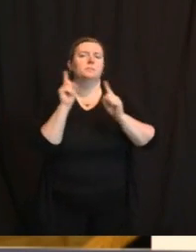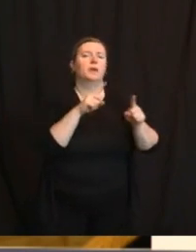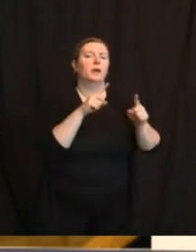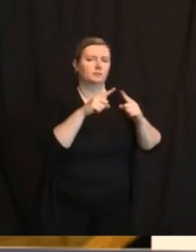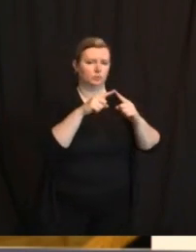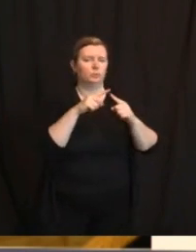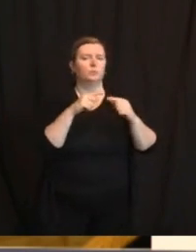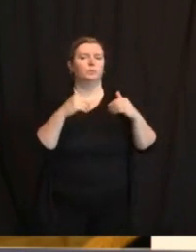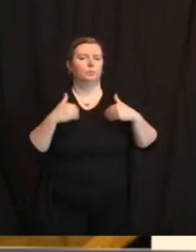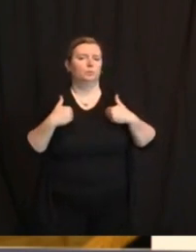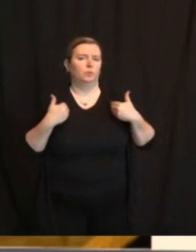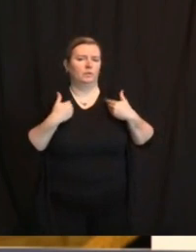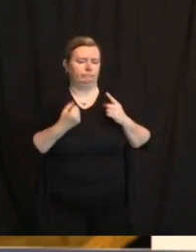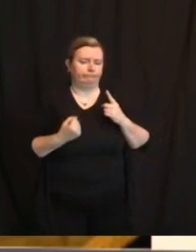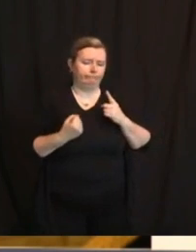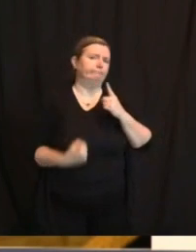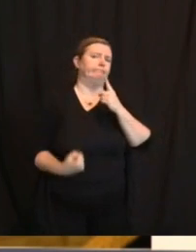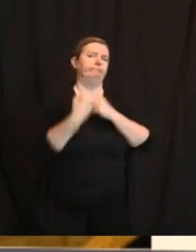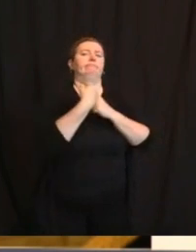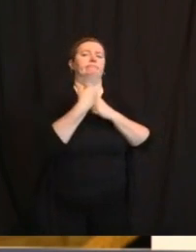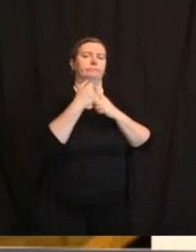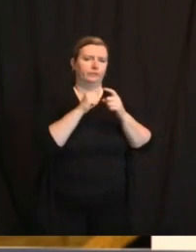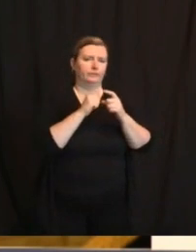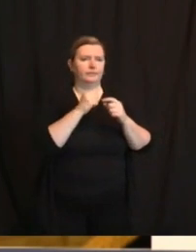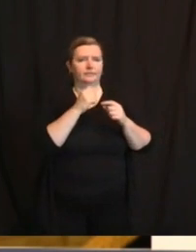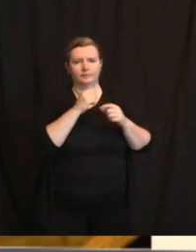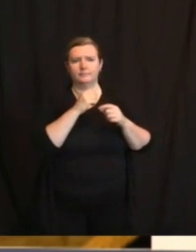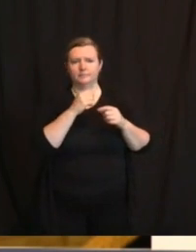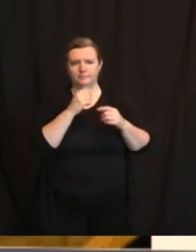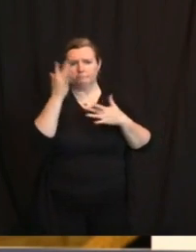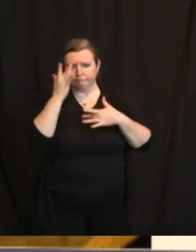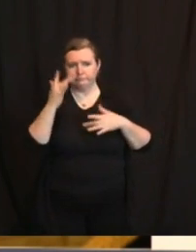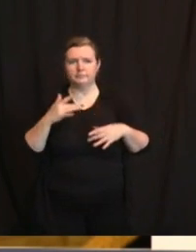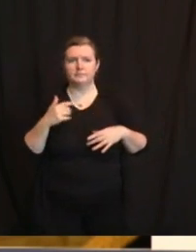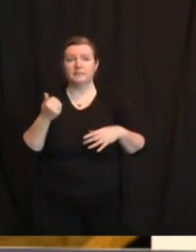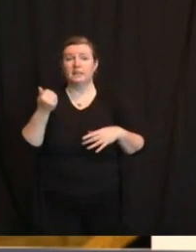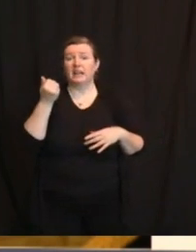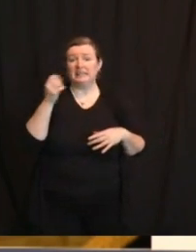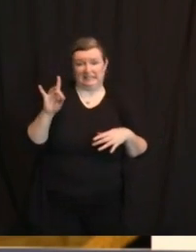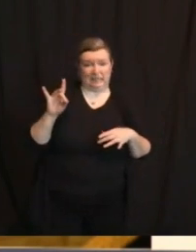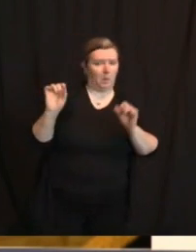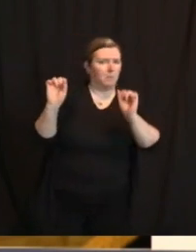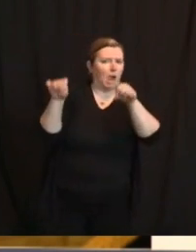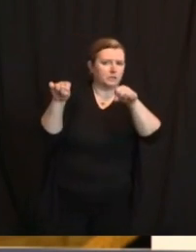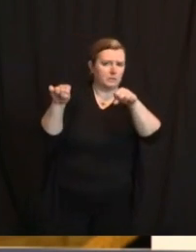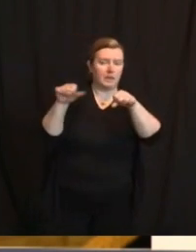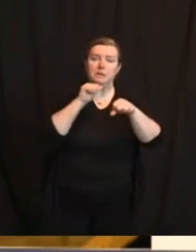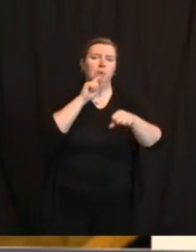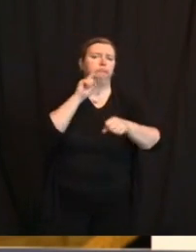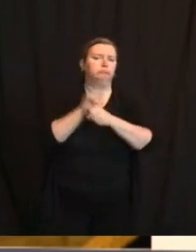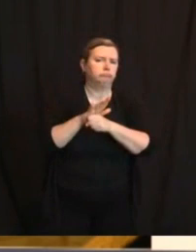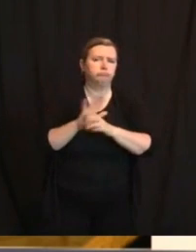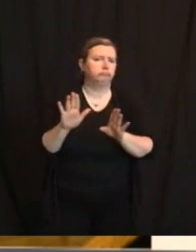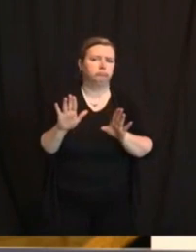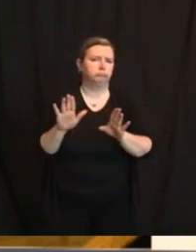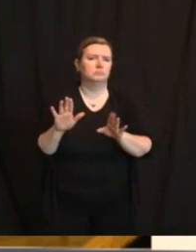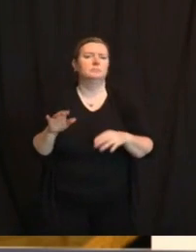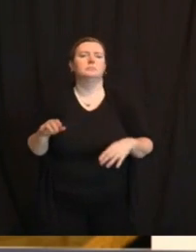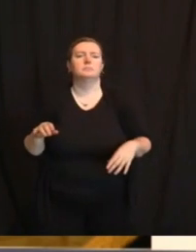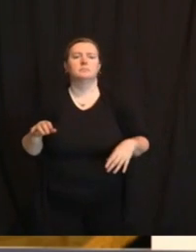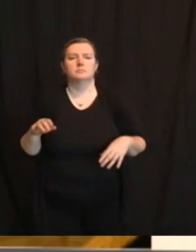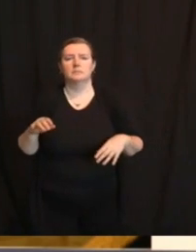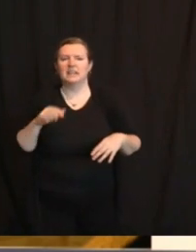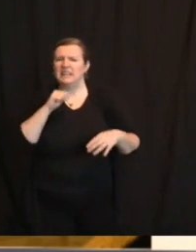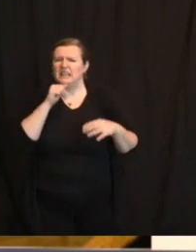condition. Yesterday, I shared that there were 18 possible. One report did not fit the